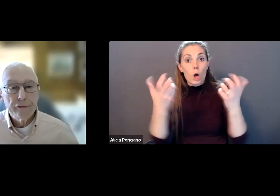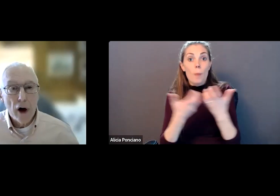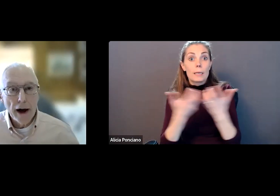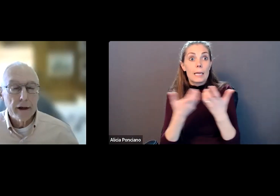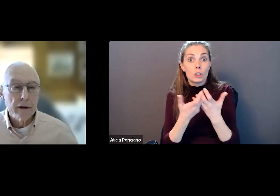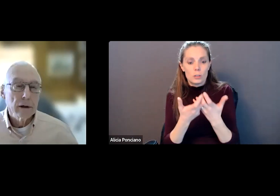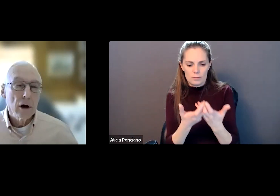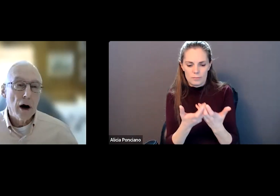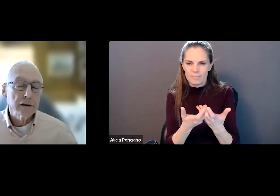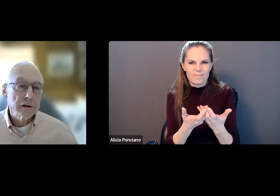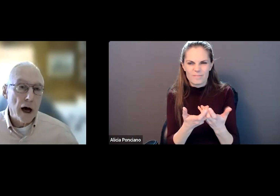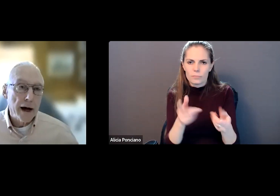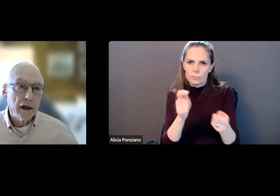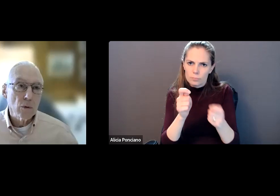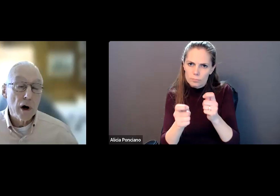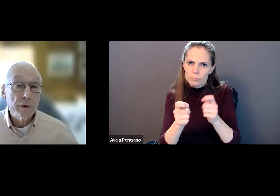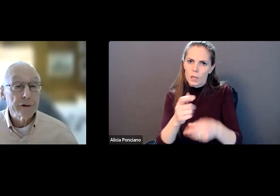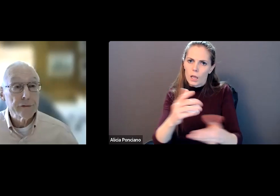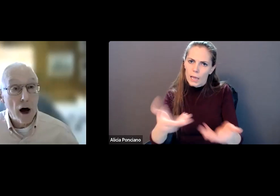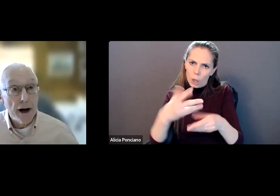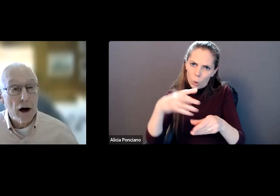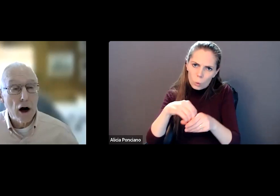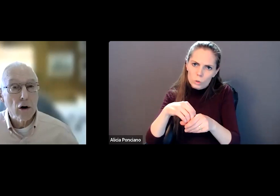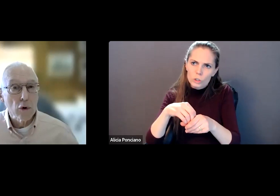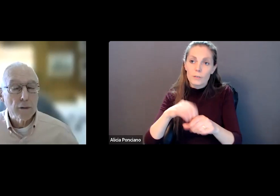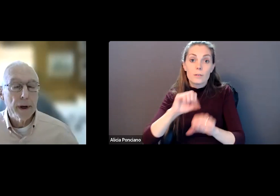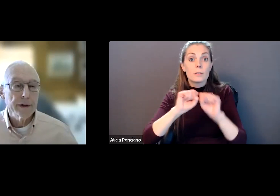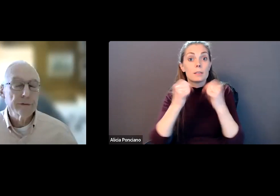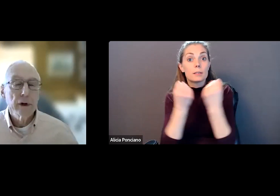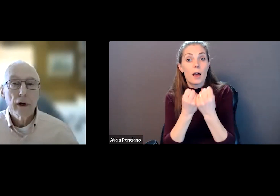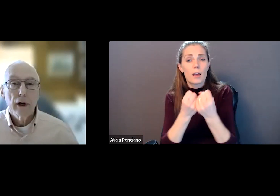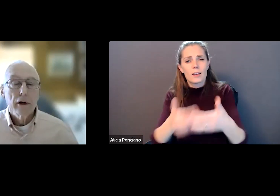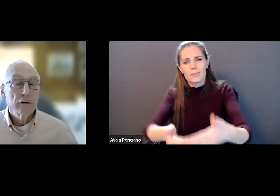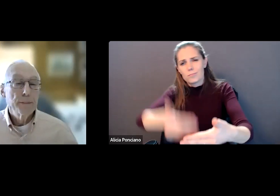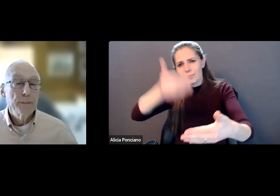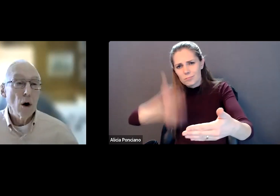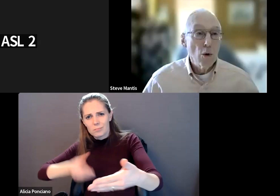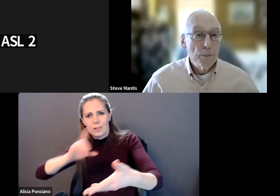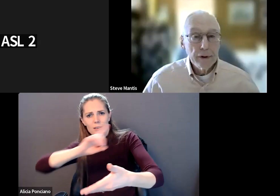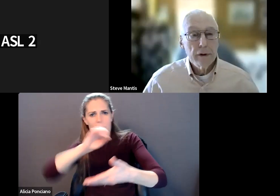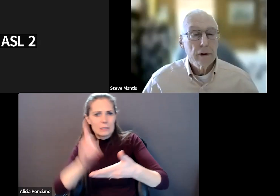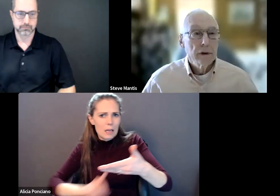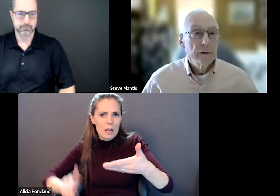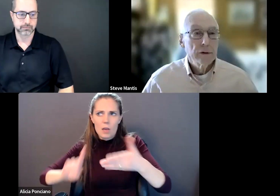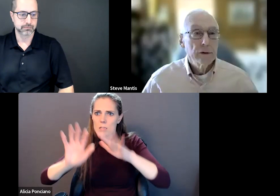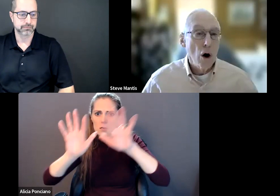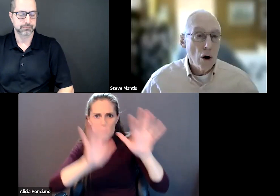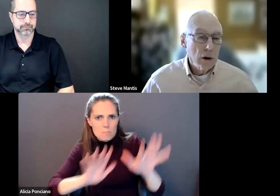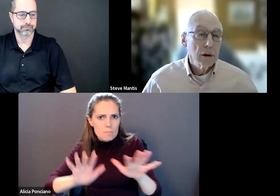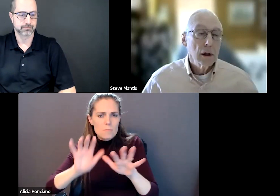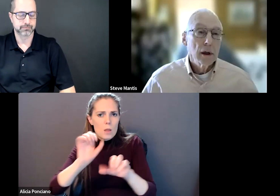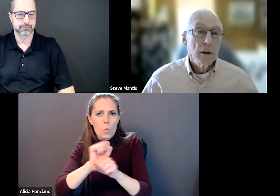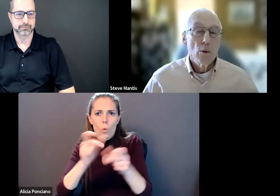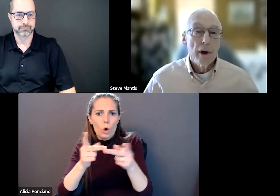we design our society, where we design our workplaces to be open to